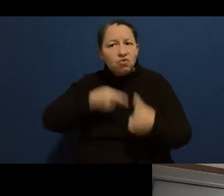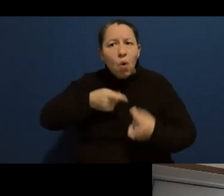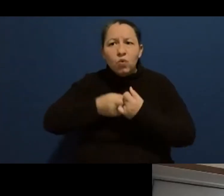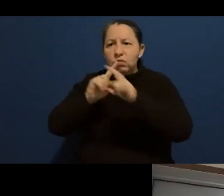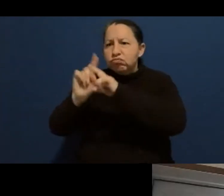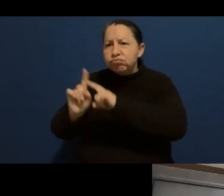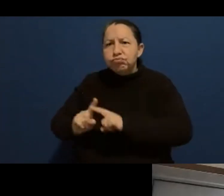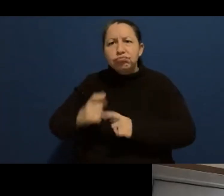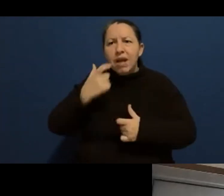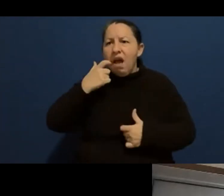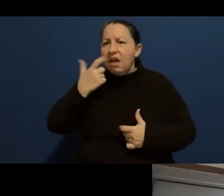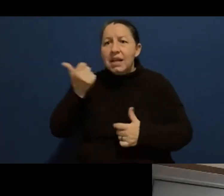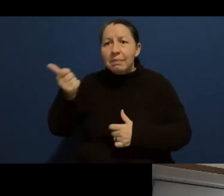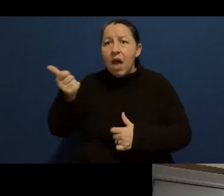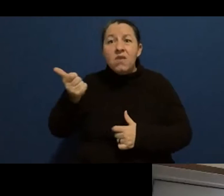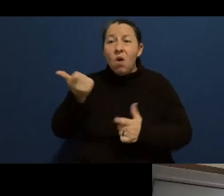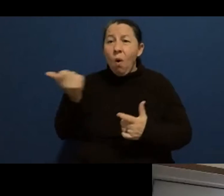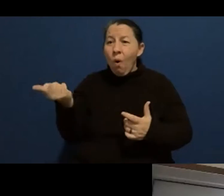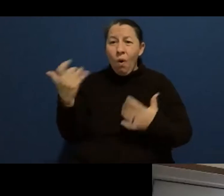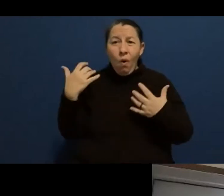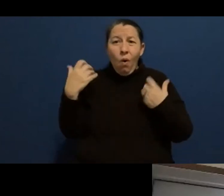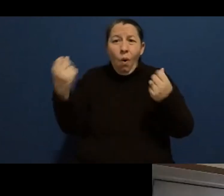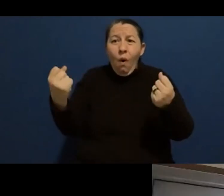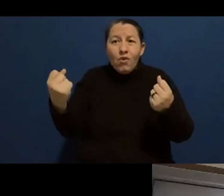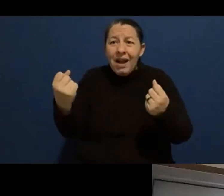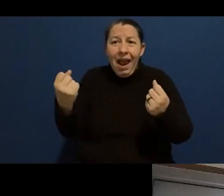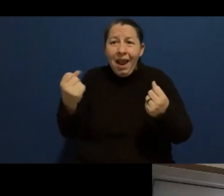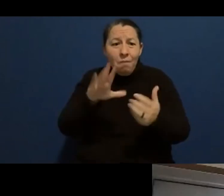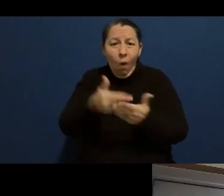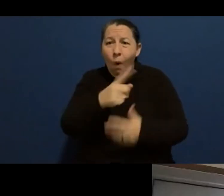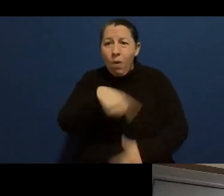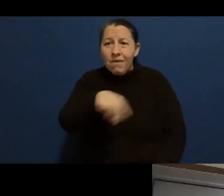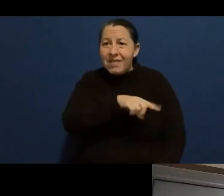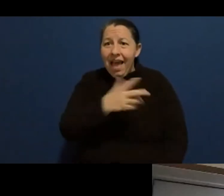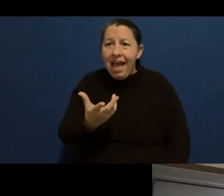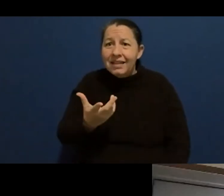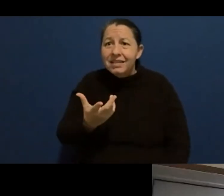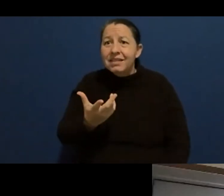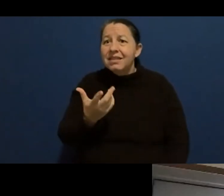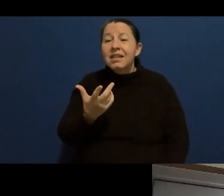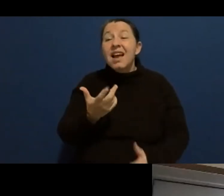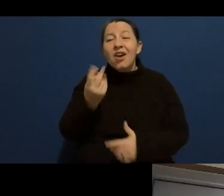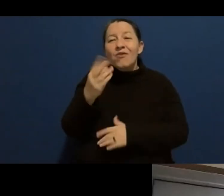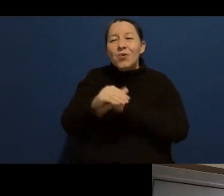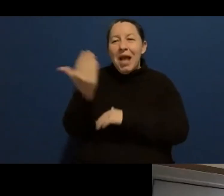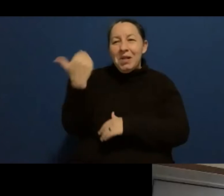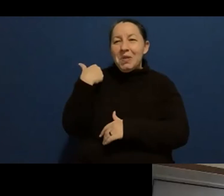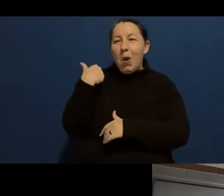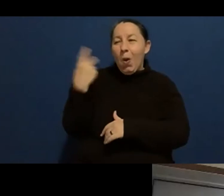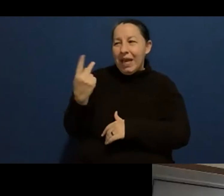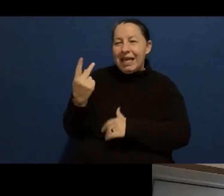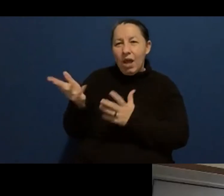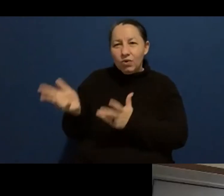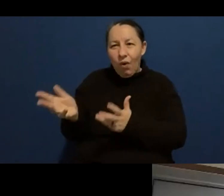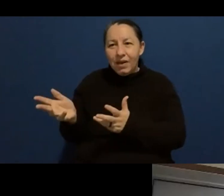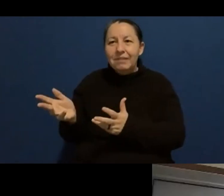and he overcame all of that eventually. And just a few nights ago, I was talking with him and sharing with him about what I